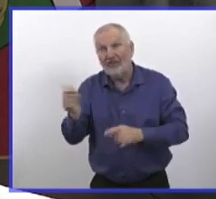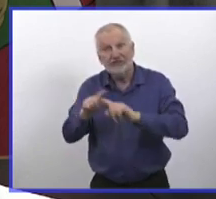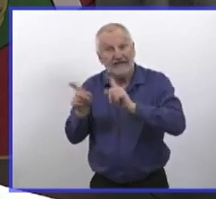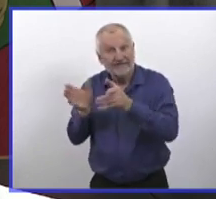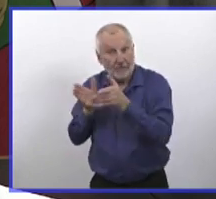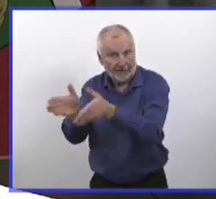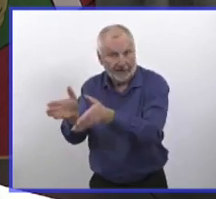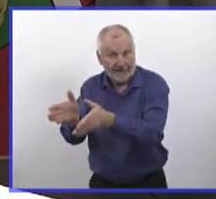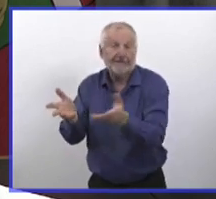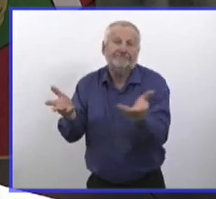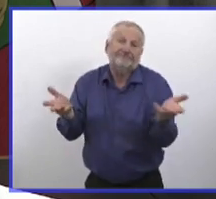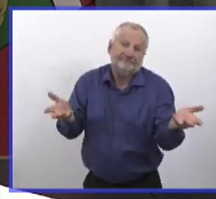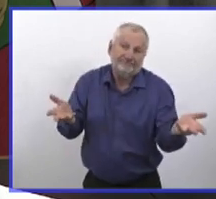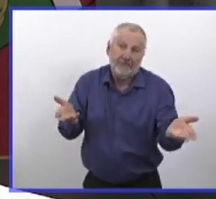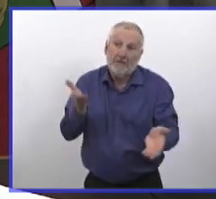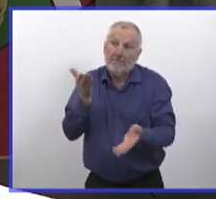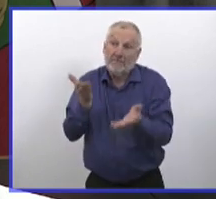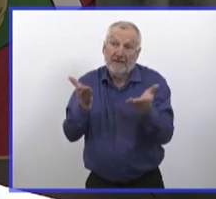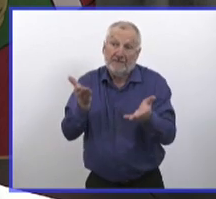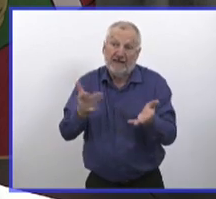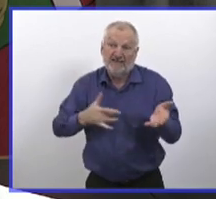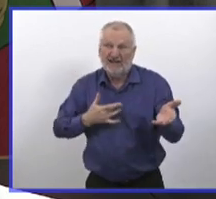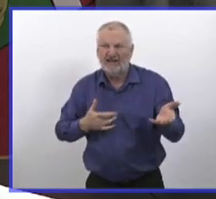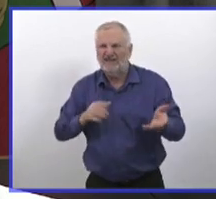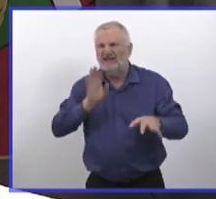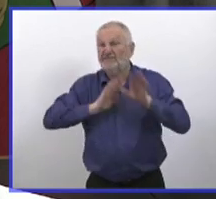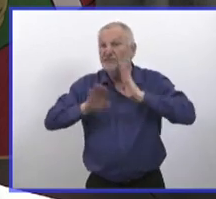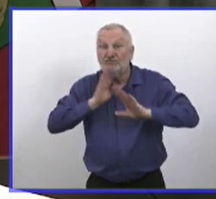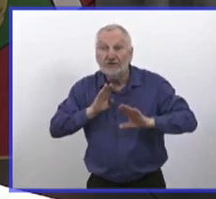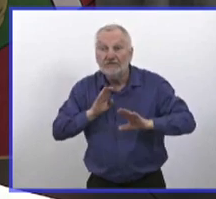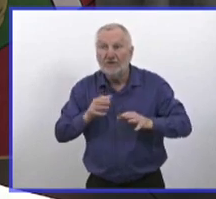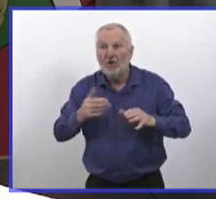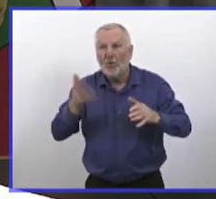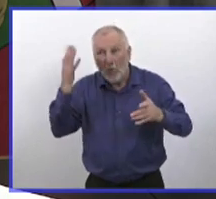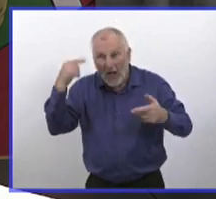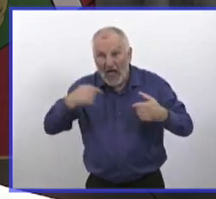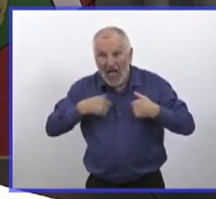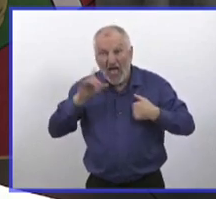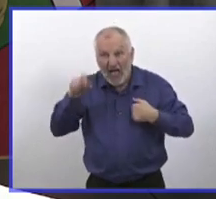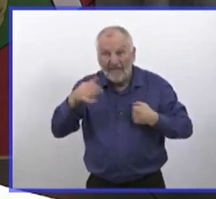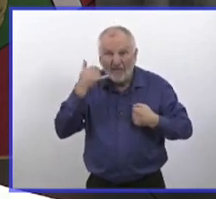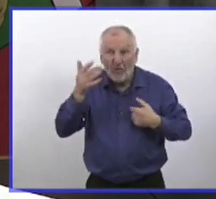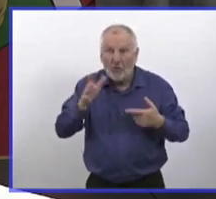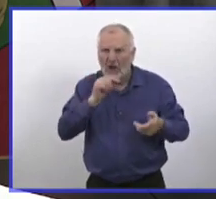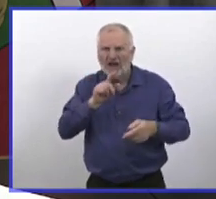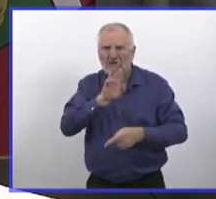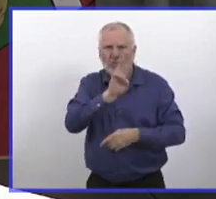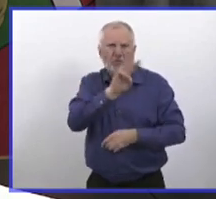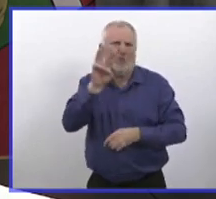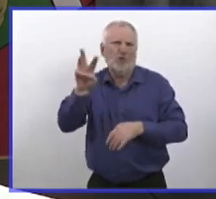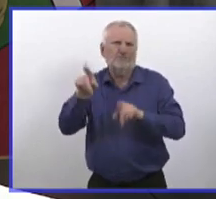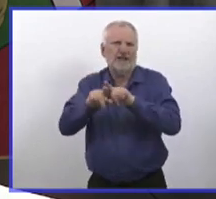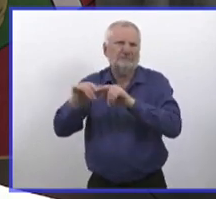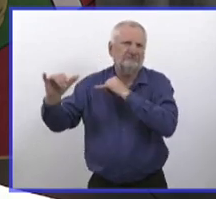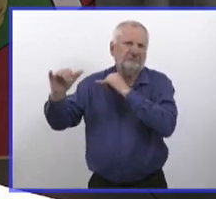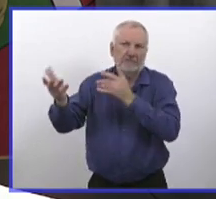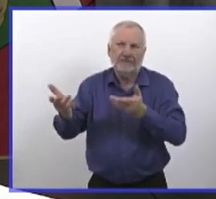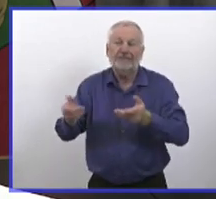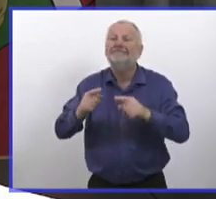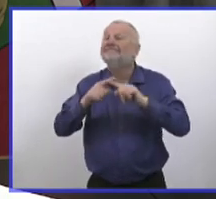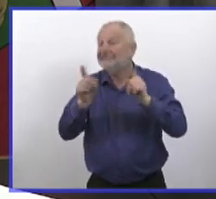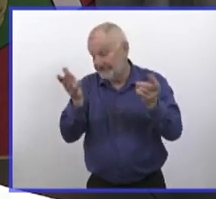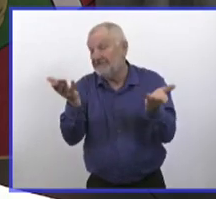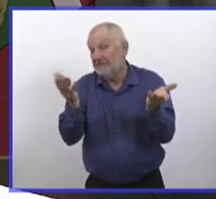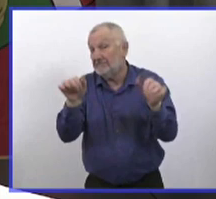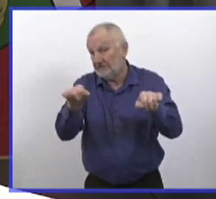to be frustrating for some Manitobans, absolutely. But the flexibility and the benefit for Manitobans to be able to